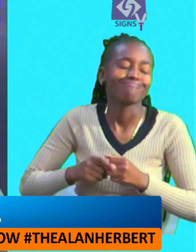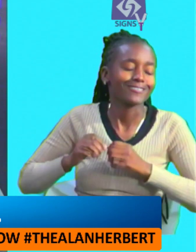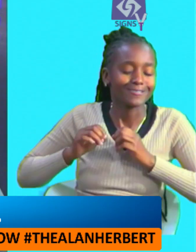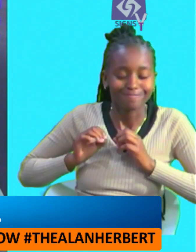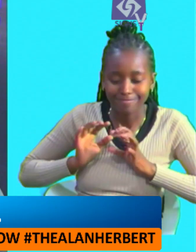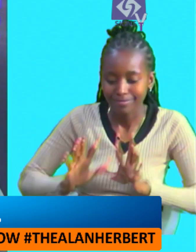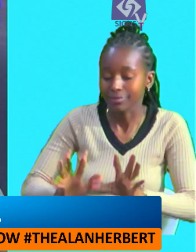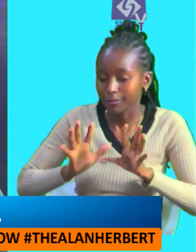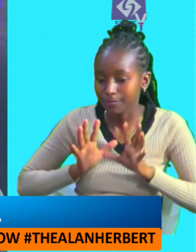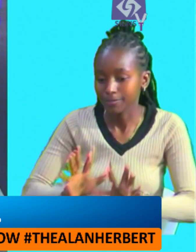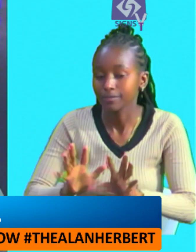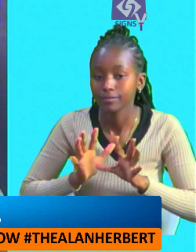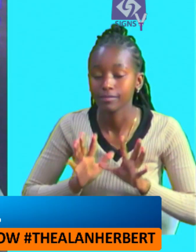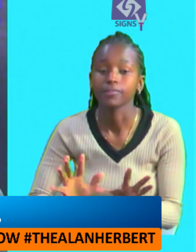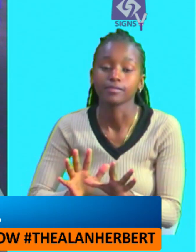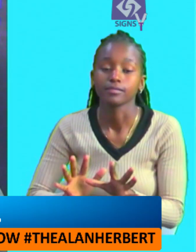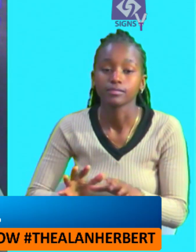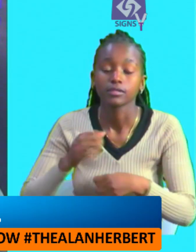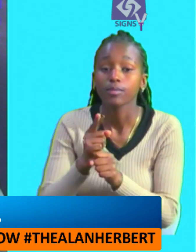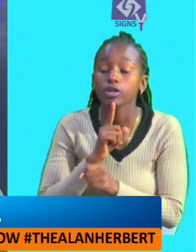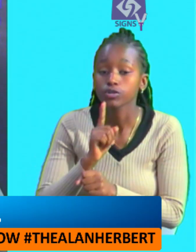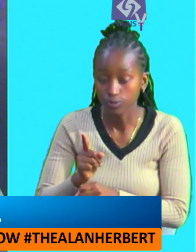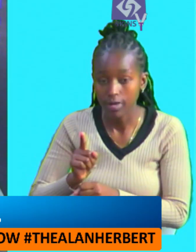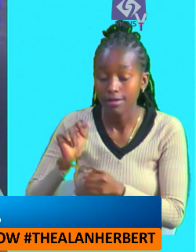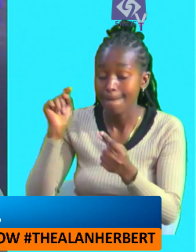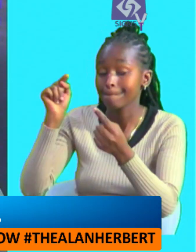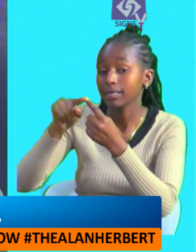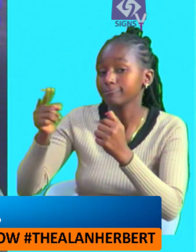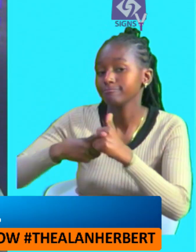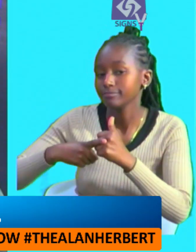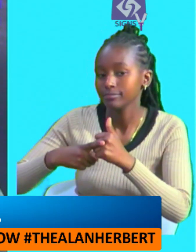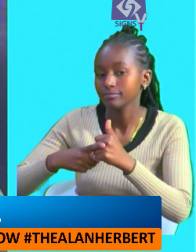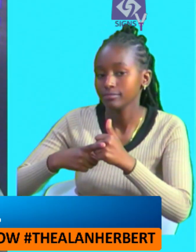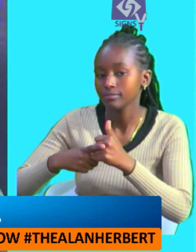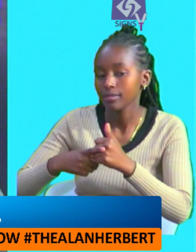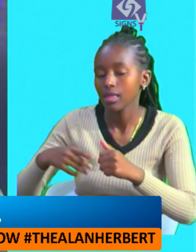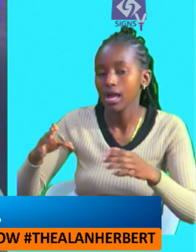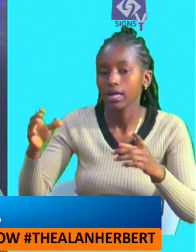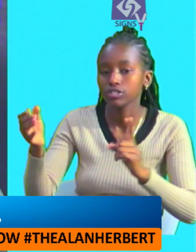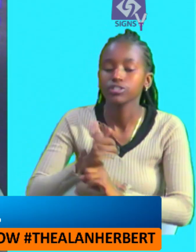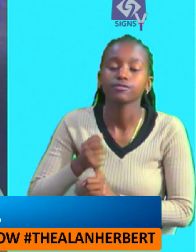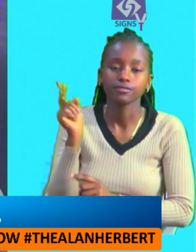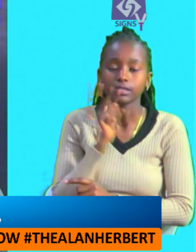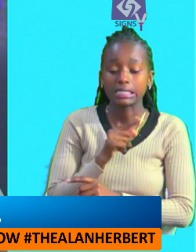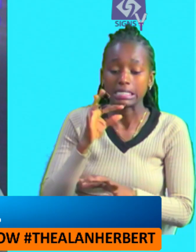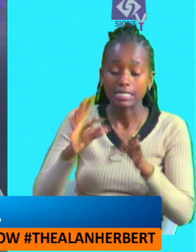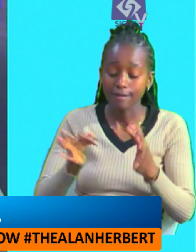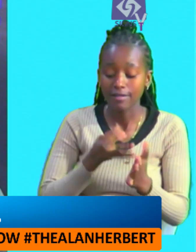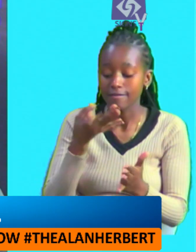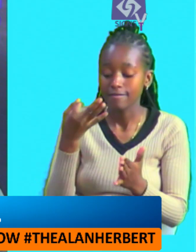and told you, Nyambu, it's time to live life? What came through your head? What went through your mind? What would you